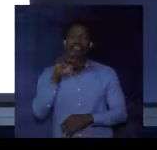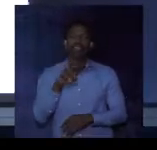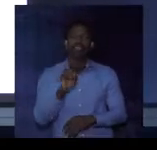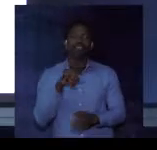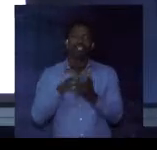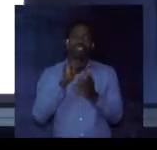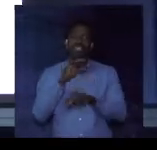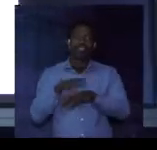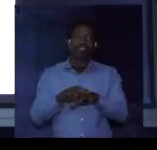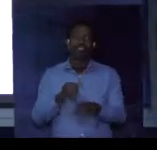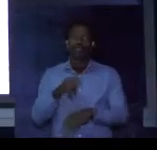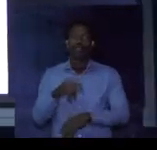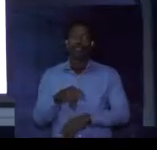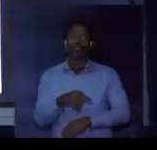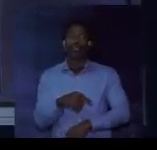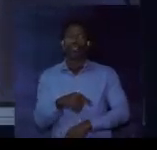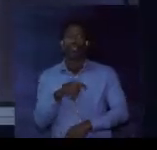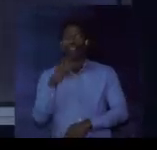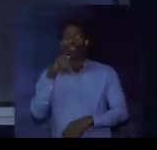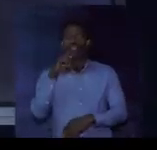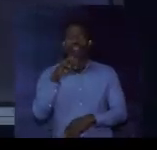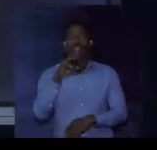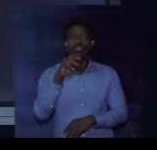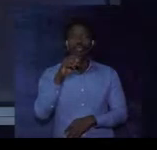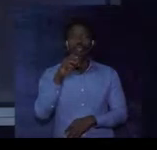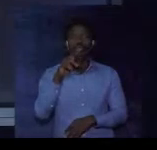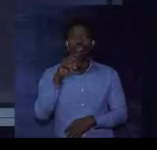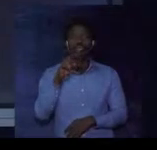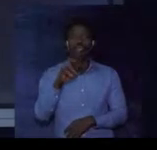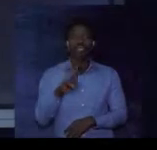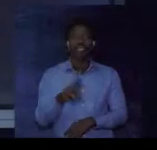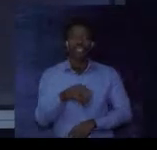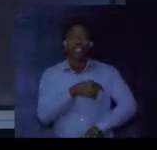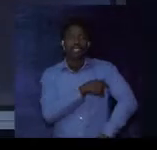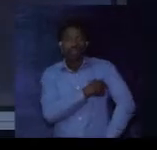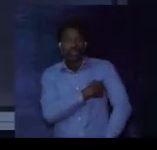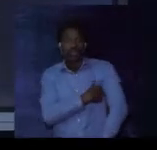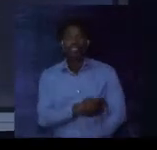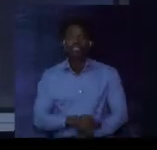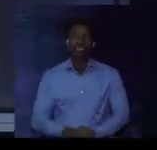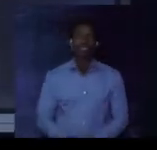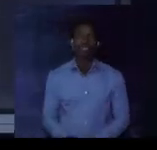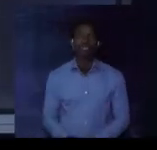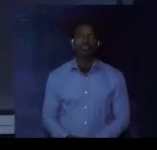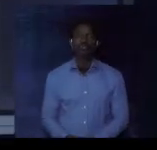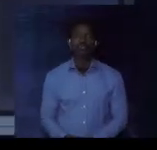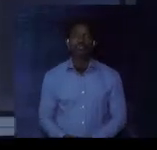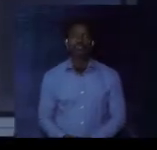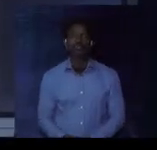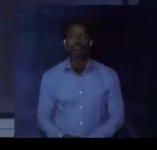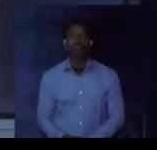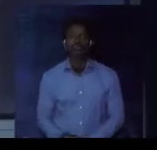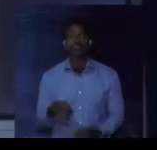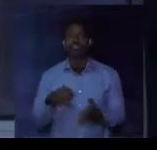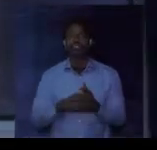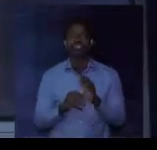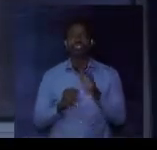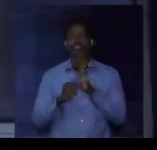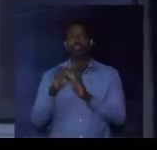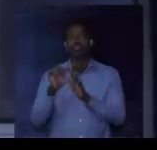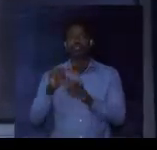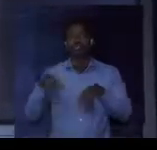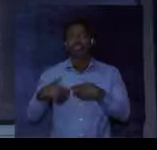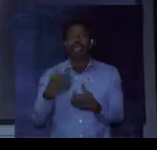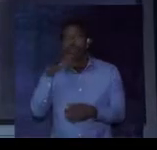instrument for measuring temperature is called thermometer. I believe we all know that. Thermometer is the instrument used for measuring